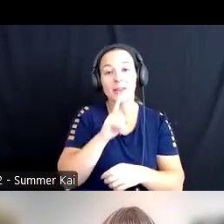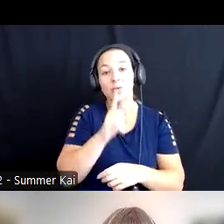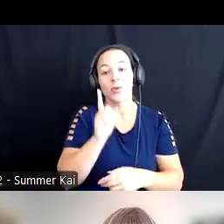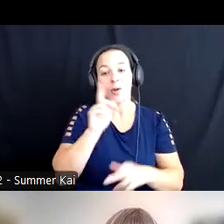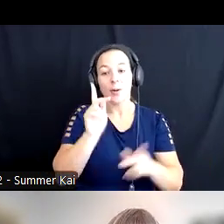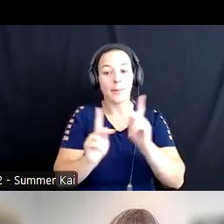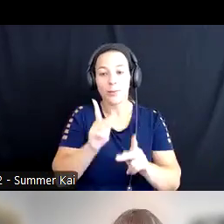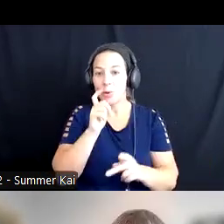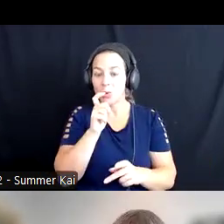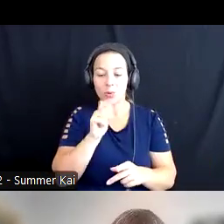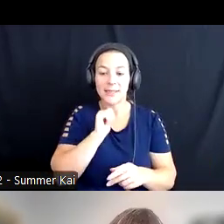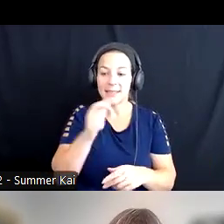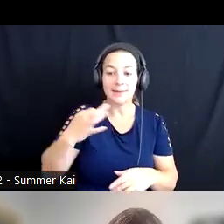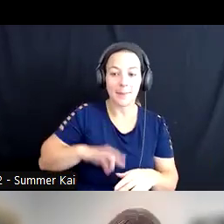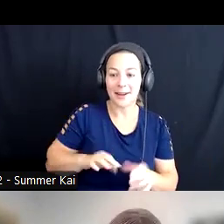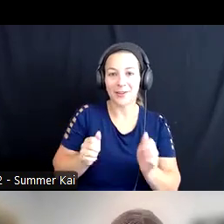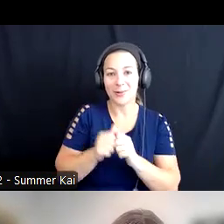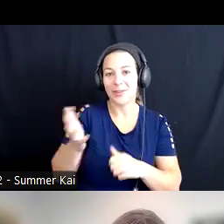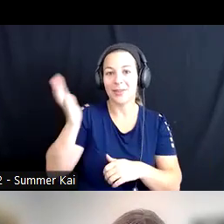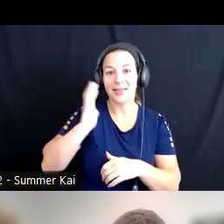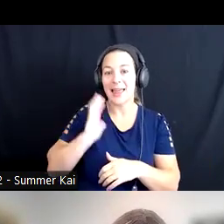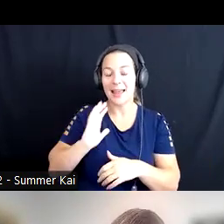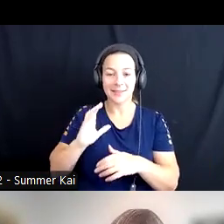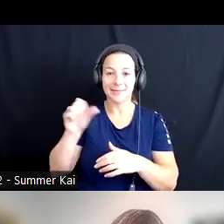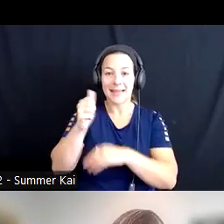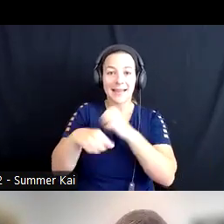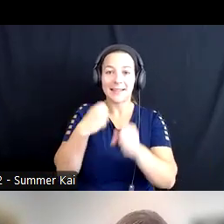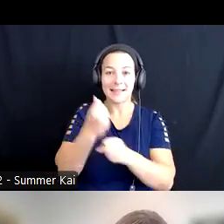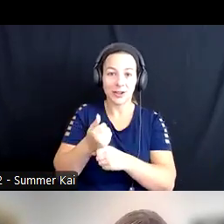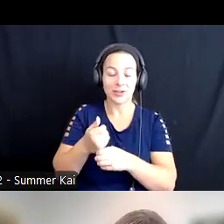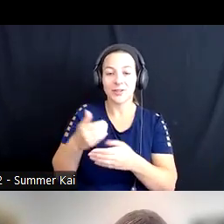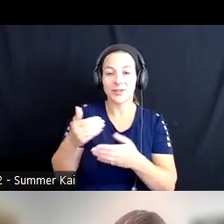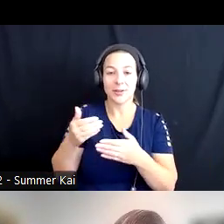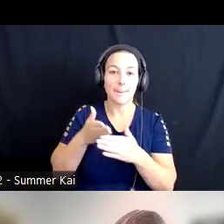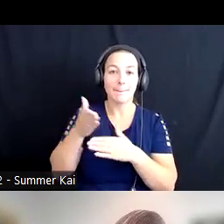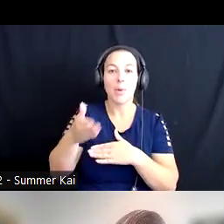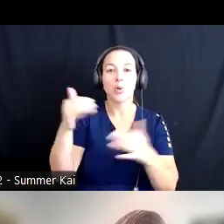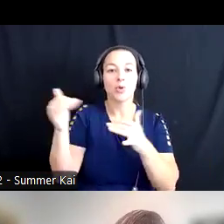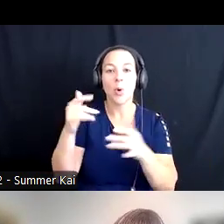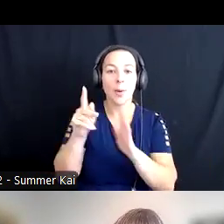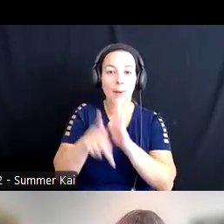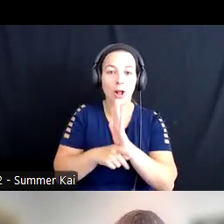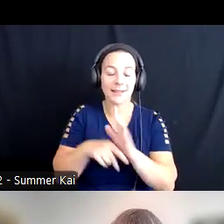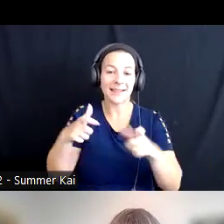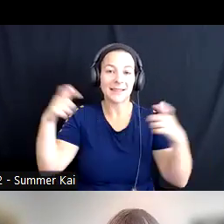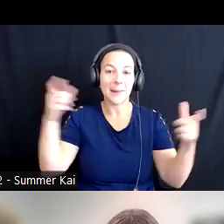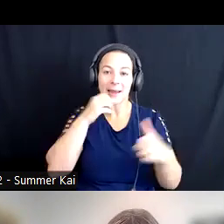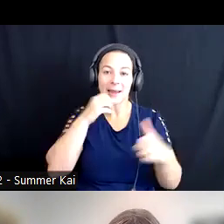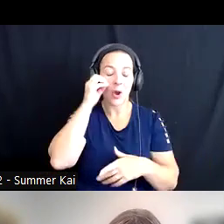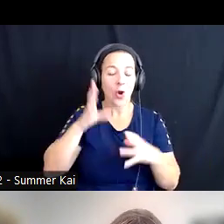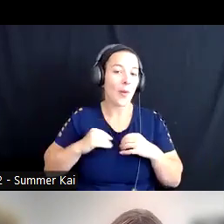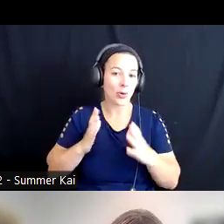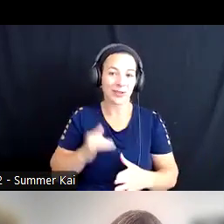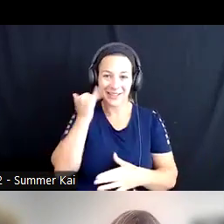not benefit from the last decades post-war policies that expanded homeownership. And so today we have